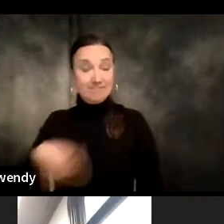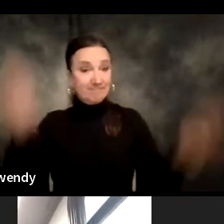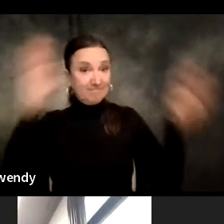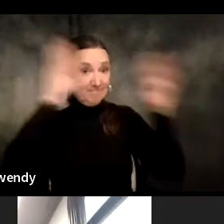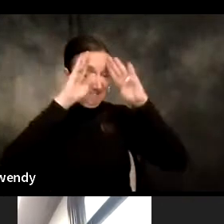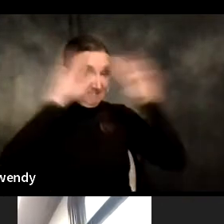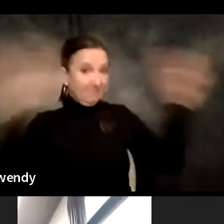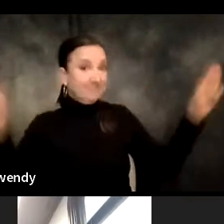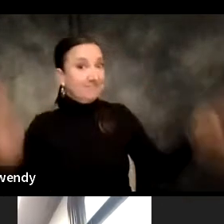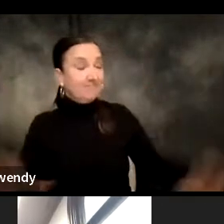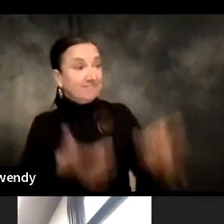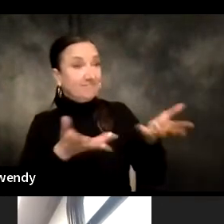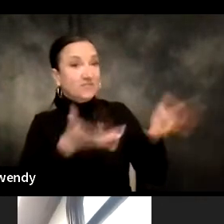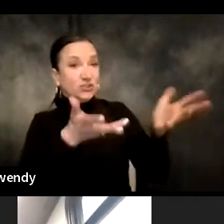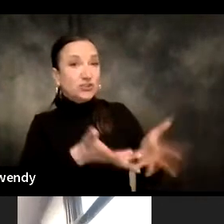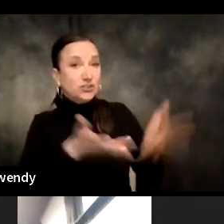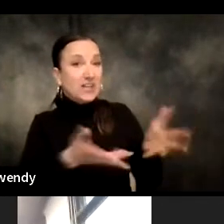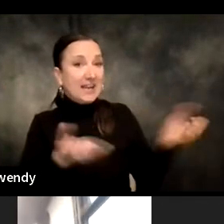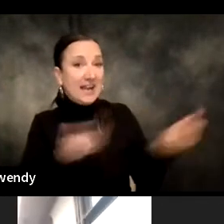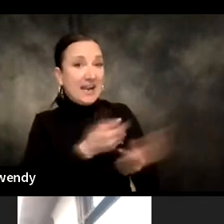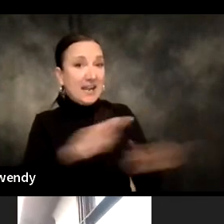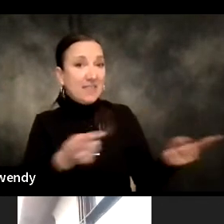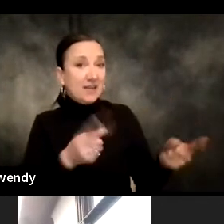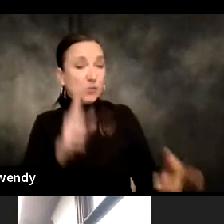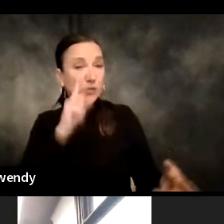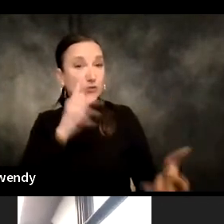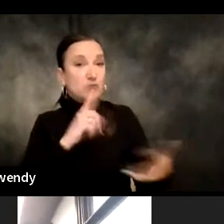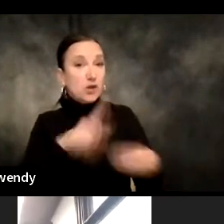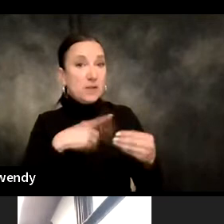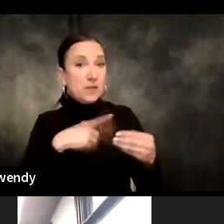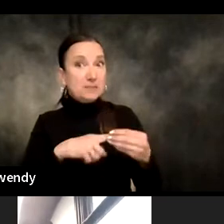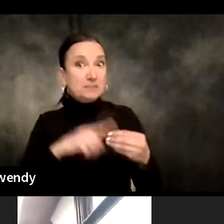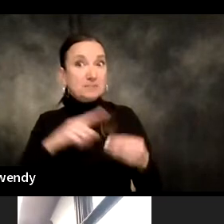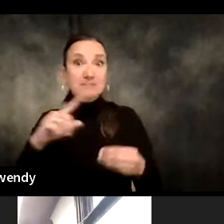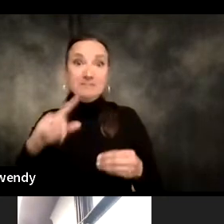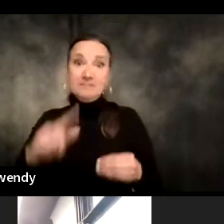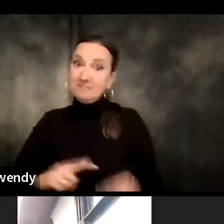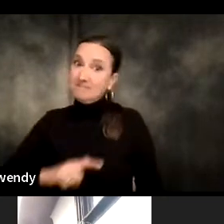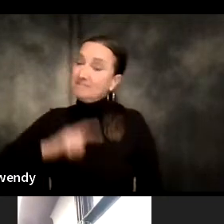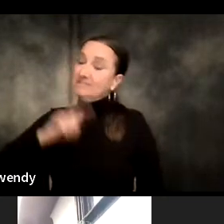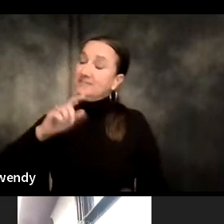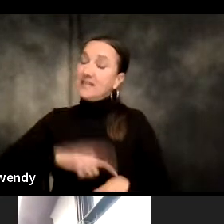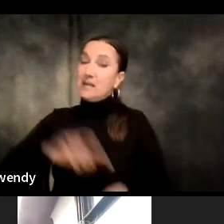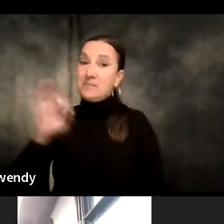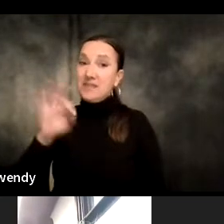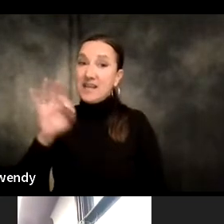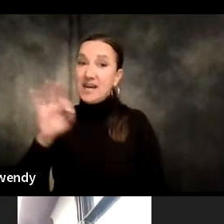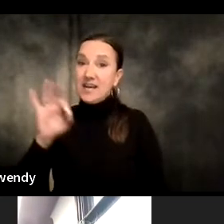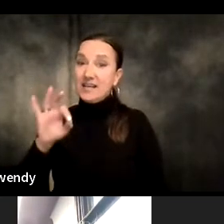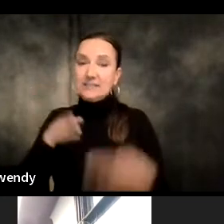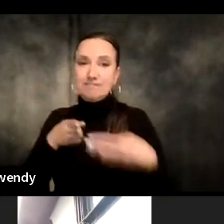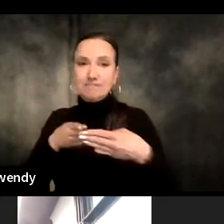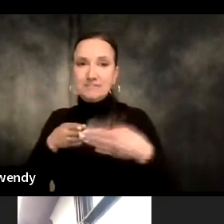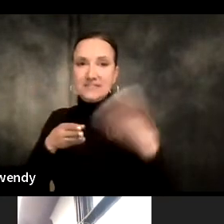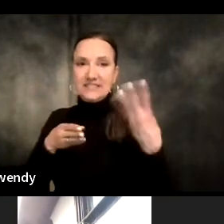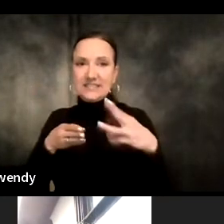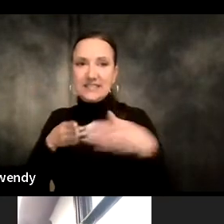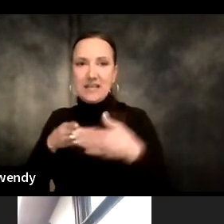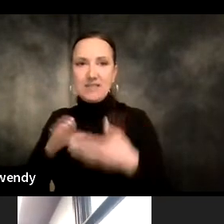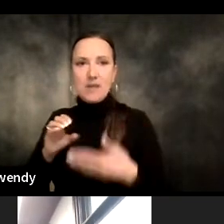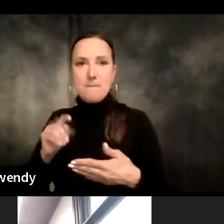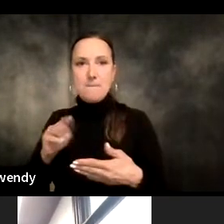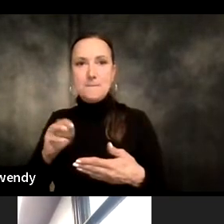connect and chat about anything that might be top of mind for you. All right, so 9 o'clock Sunday from 16th and Mount Olivet is where I'll start, but you'll see me all